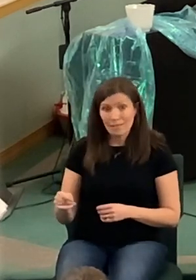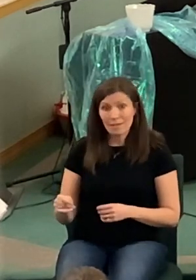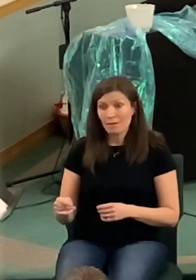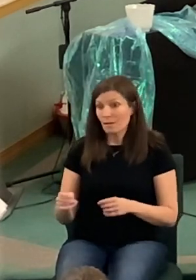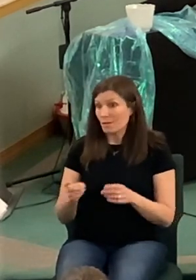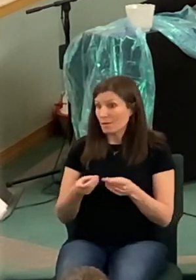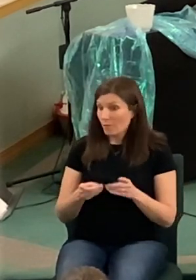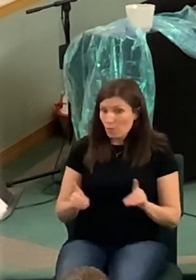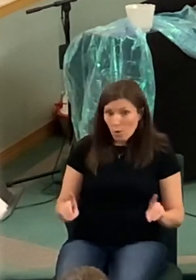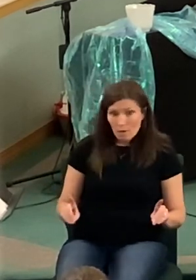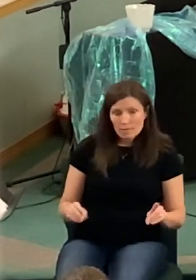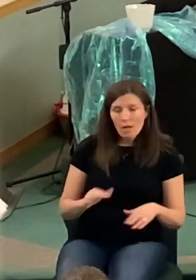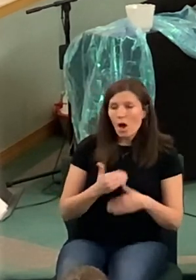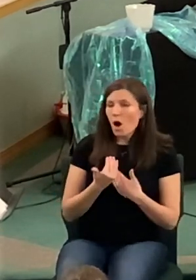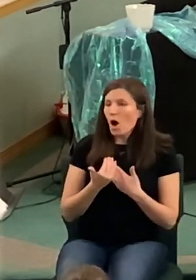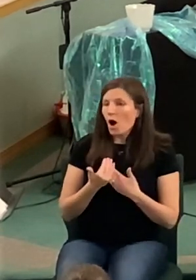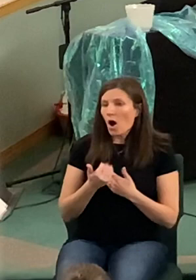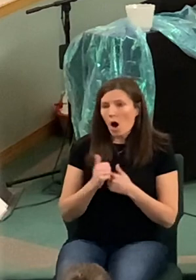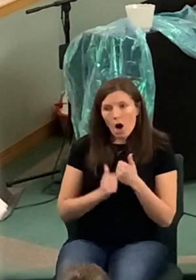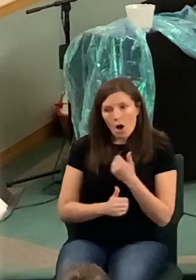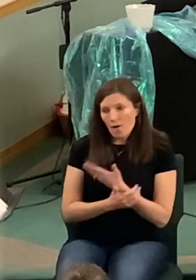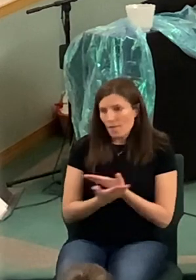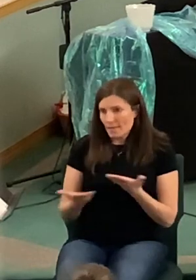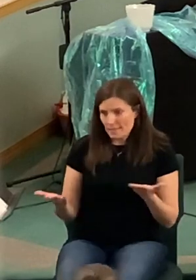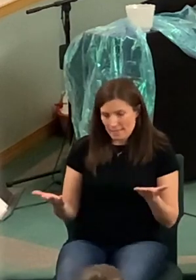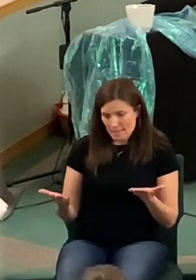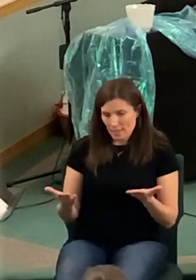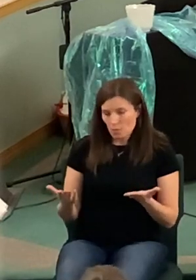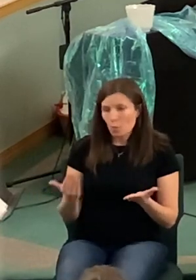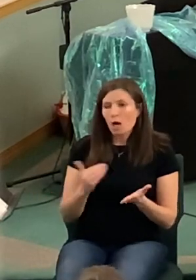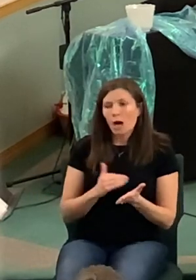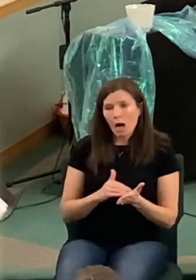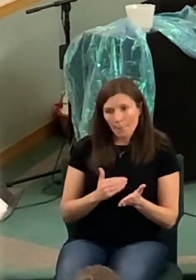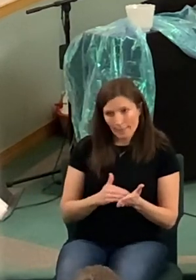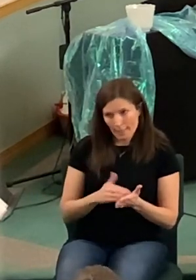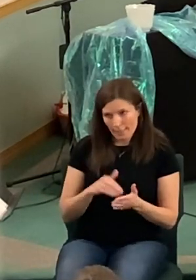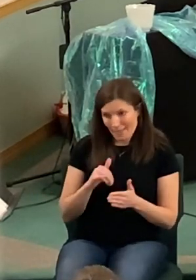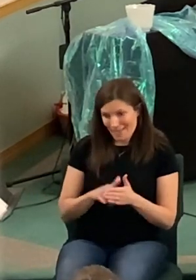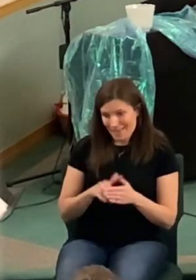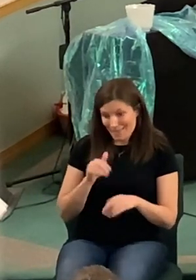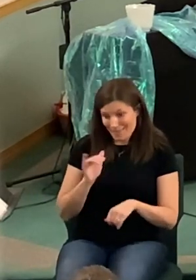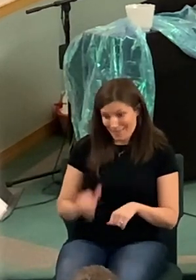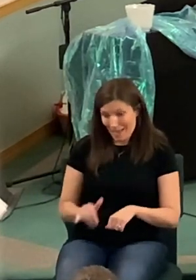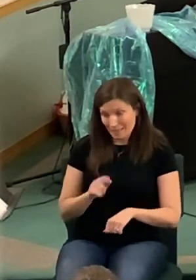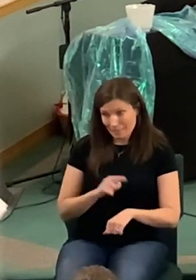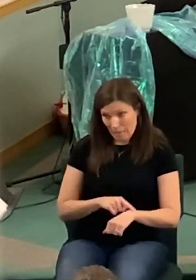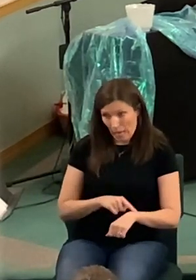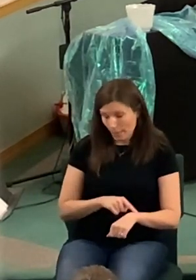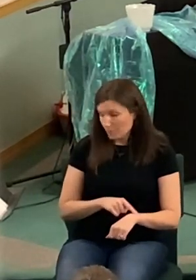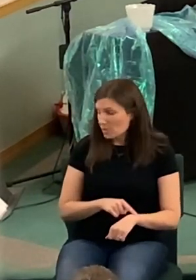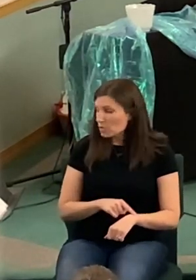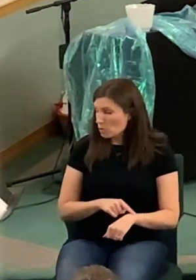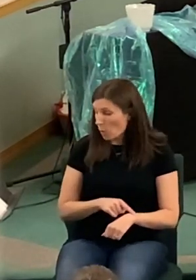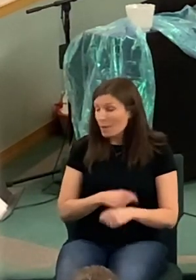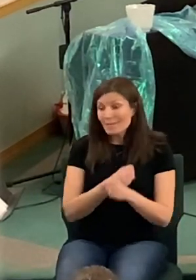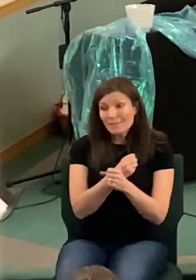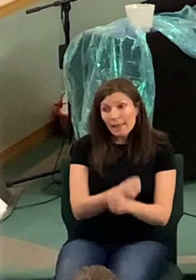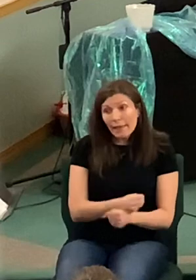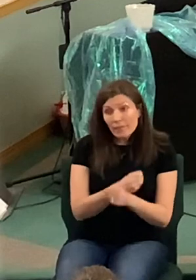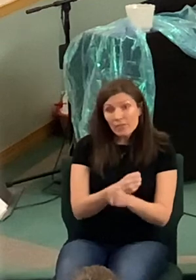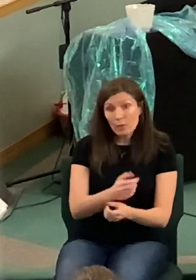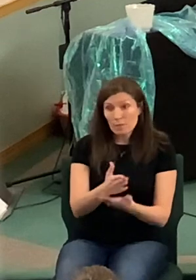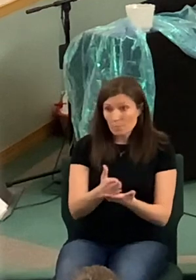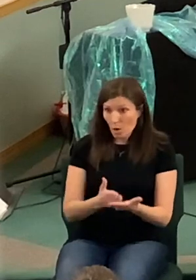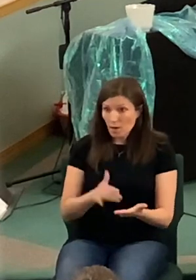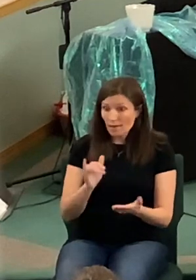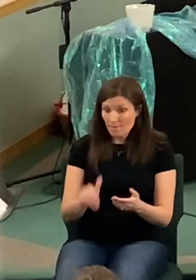occurring, and they even knew how to perform abortions in the first century Roman culture. And slavery was part